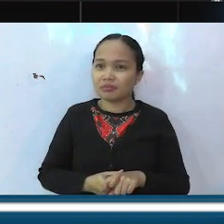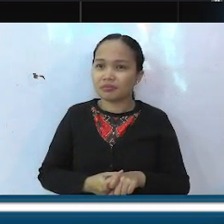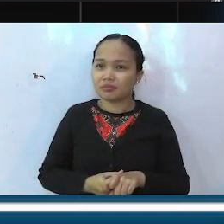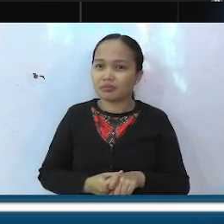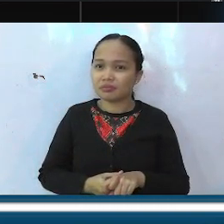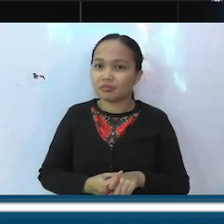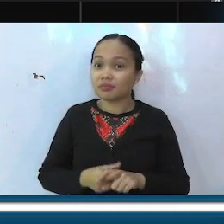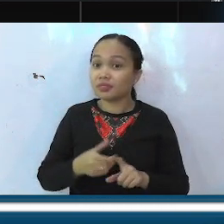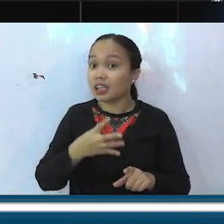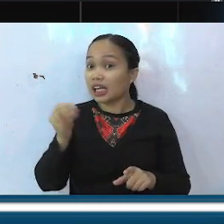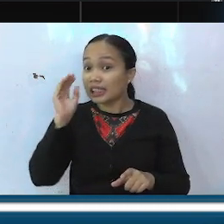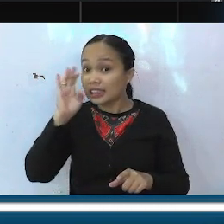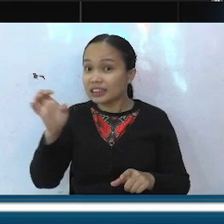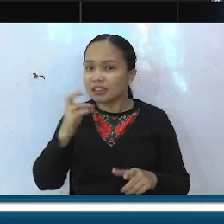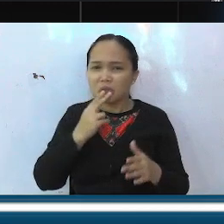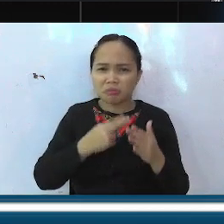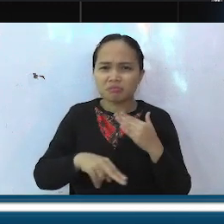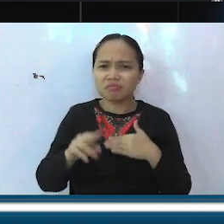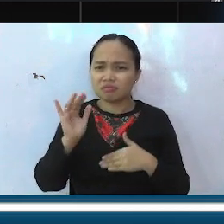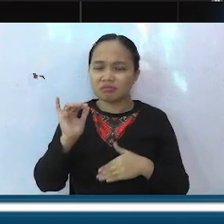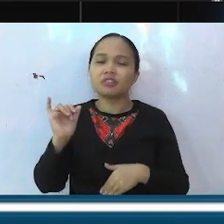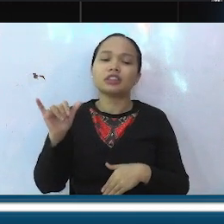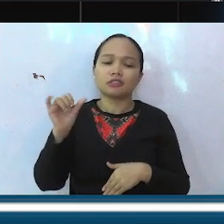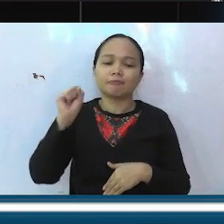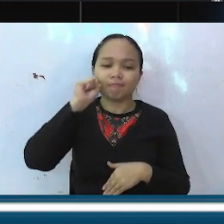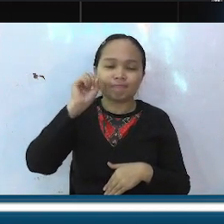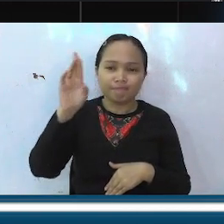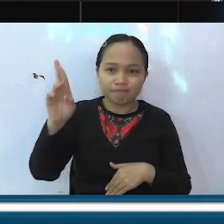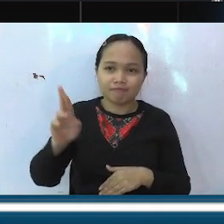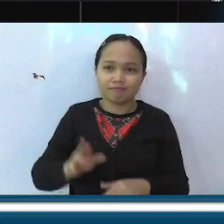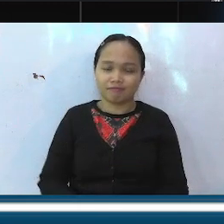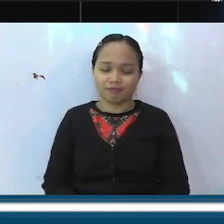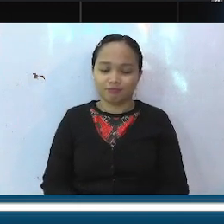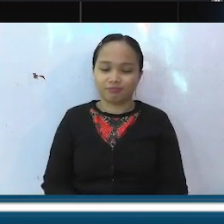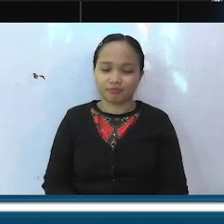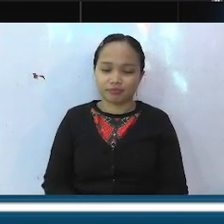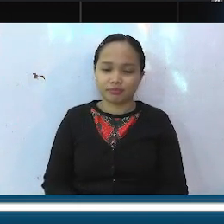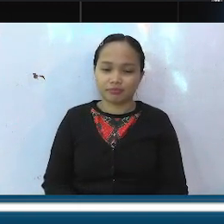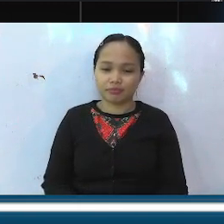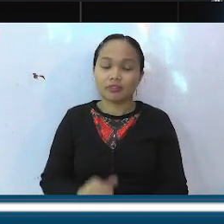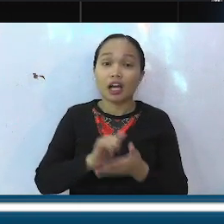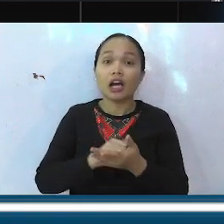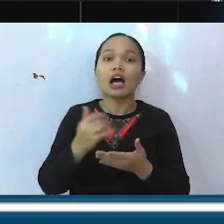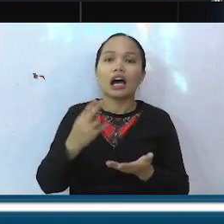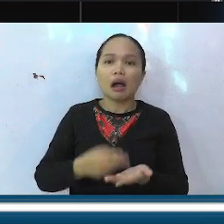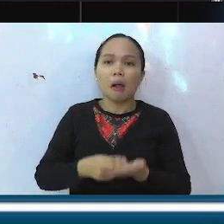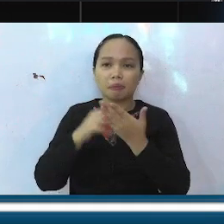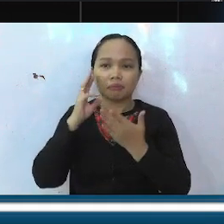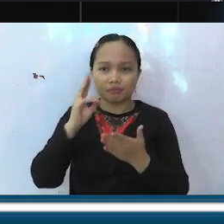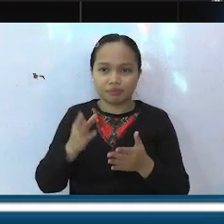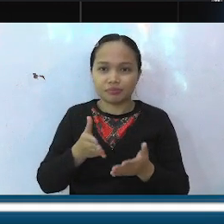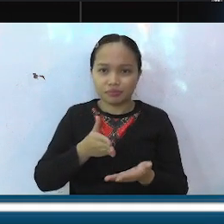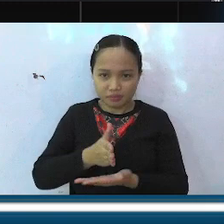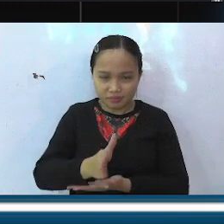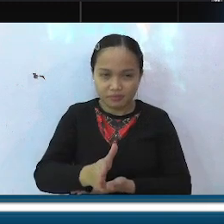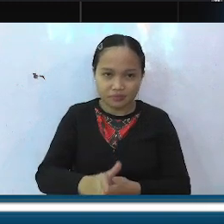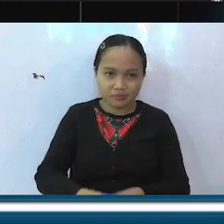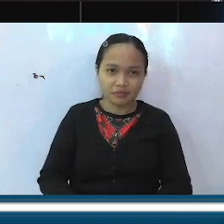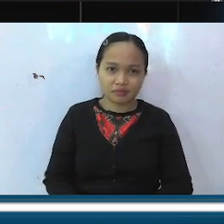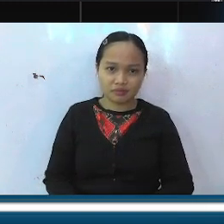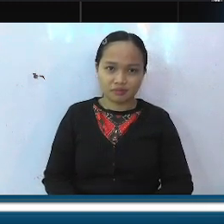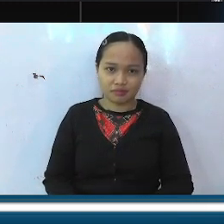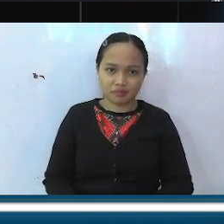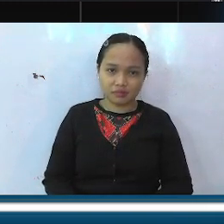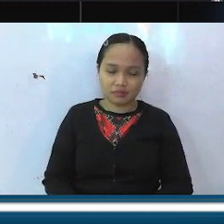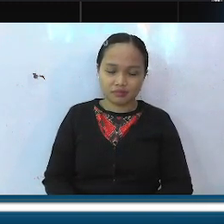see, and he's humble enough to say, yes, sir. That's right. What helped keep him on track. Yeah. Go ahead. You that's right. You see, you heard